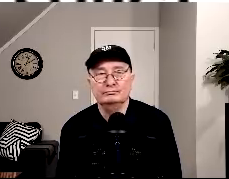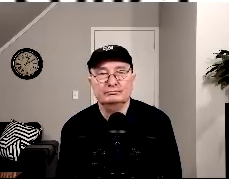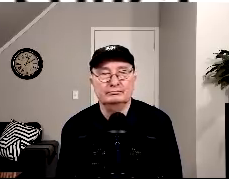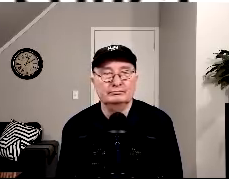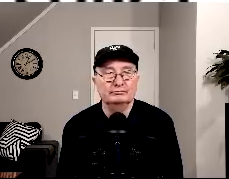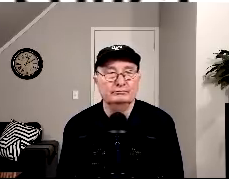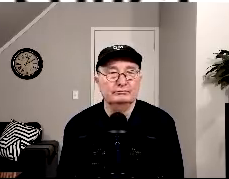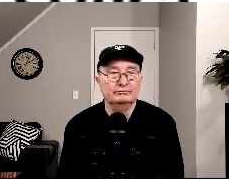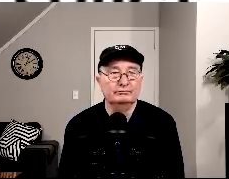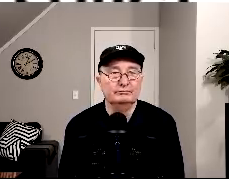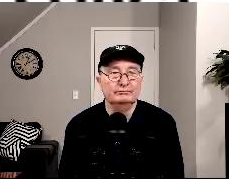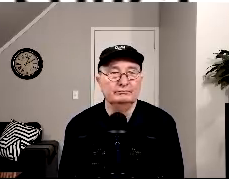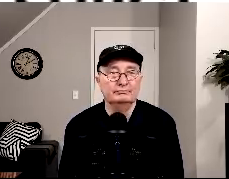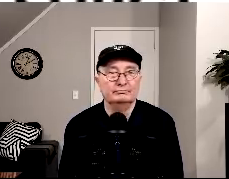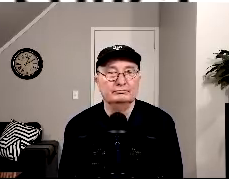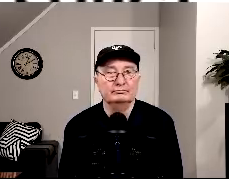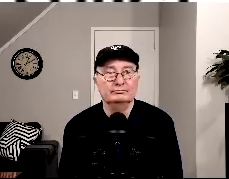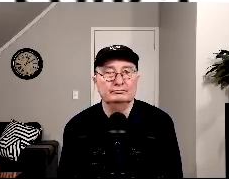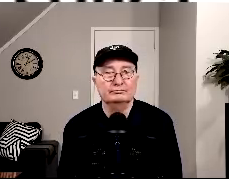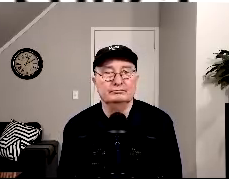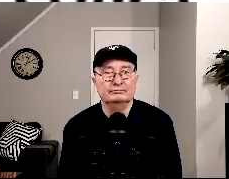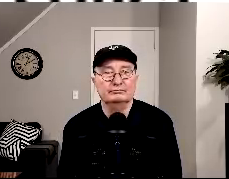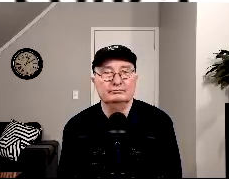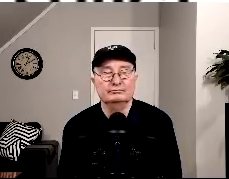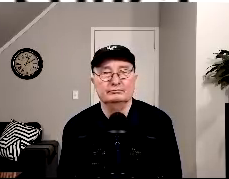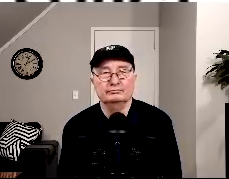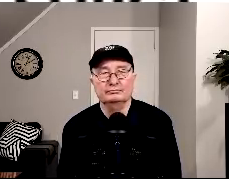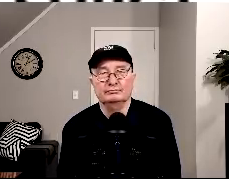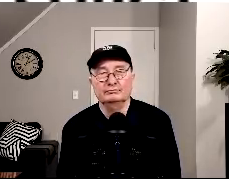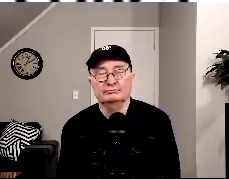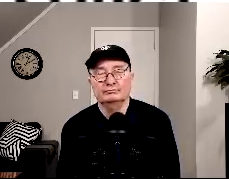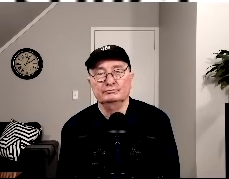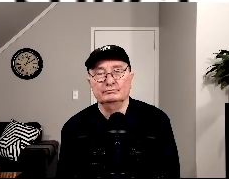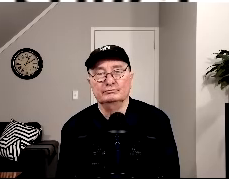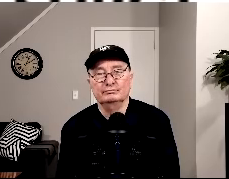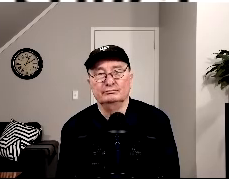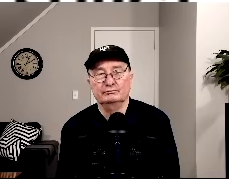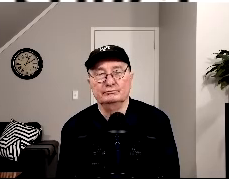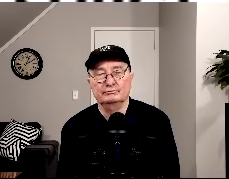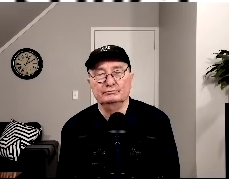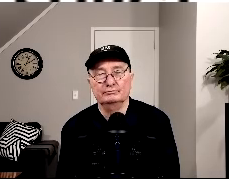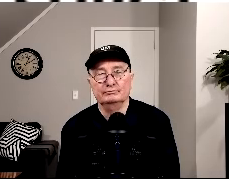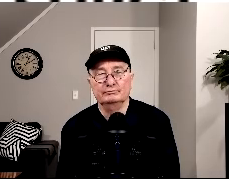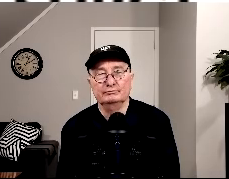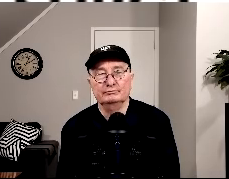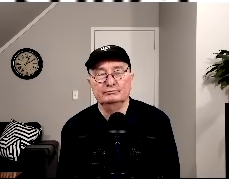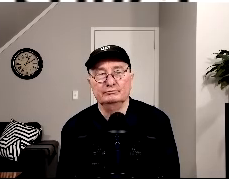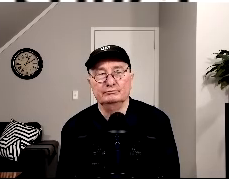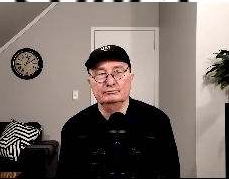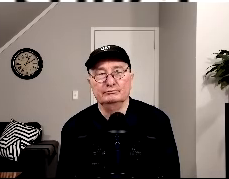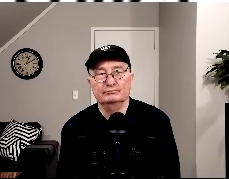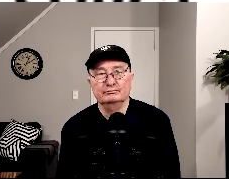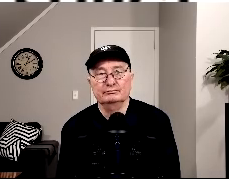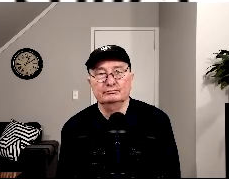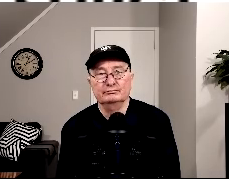The drug dealer is by nature a violent criminal. They all own guns and they all shoot people. He puts both of them out on the street.